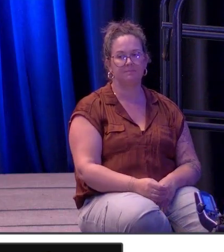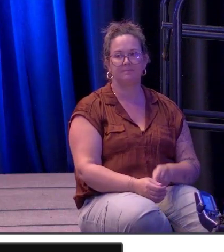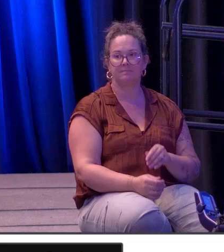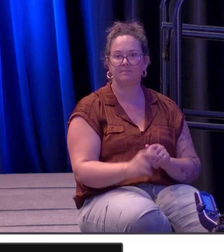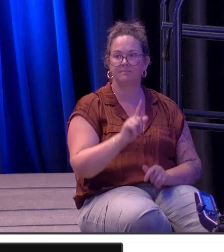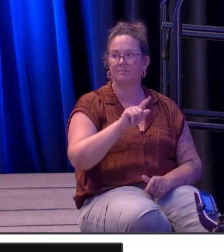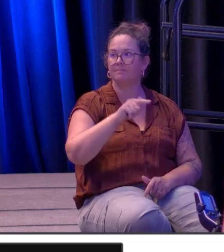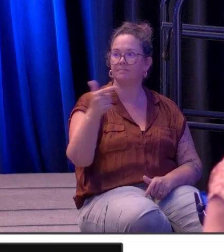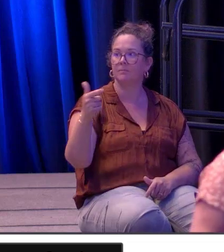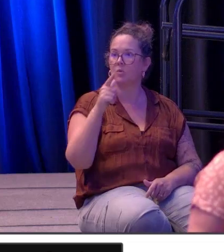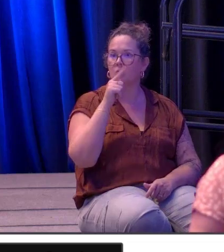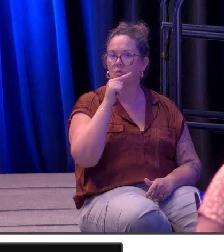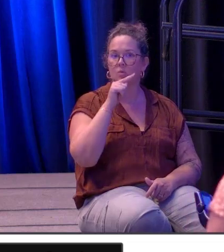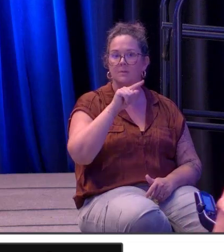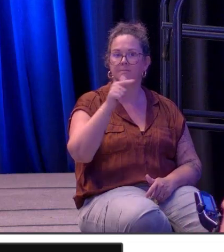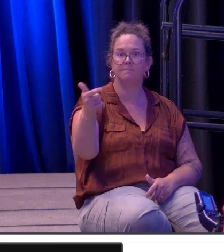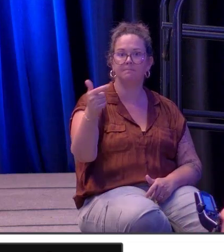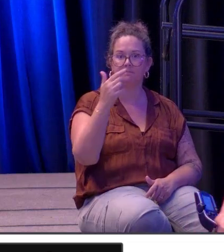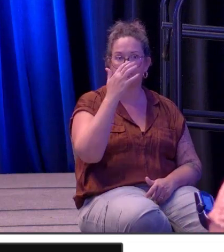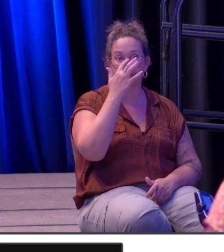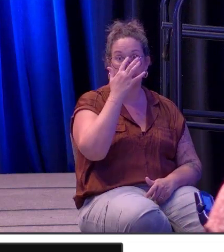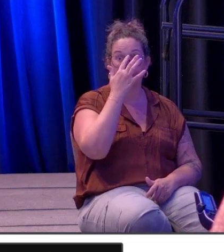Who's next?